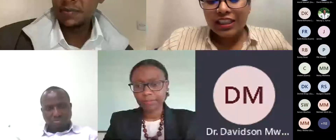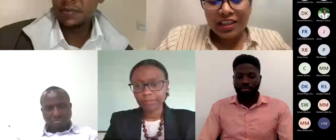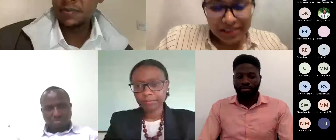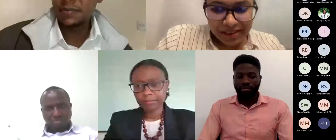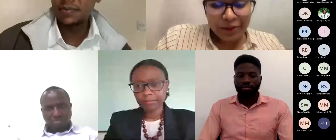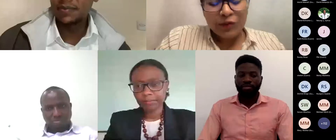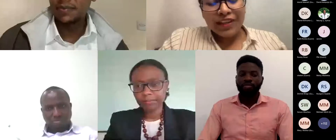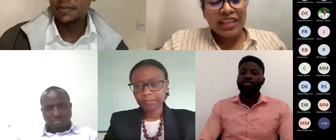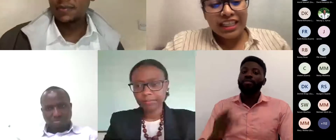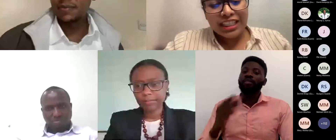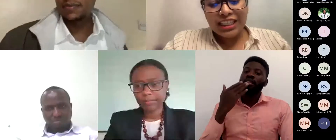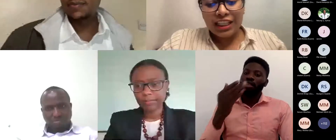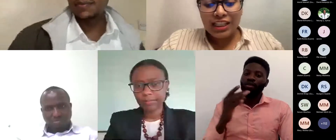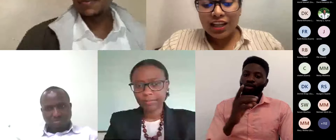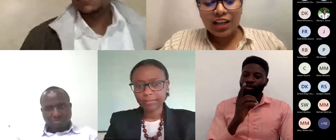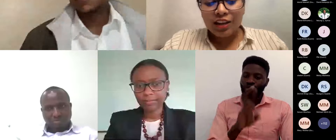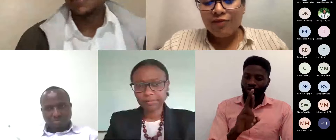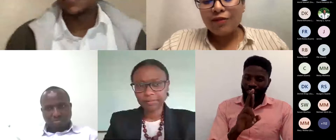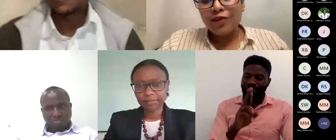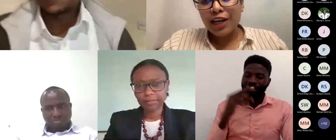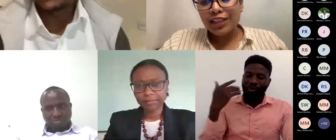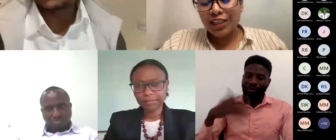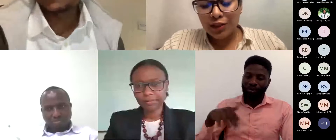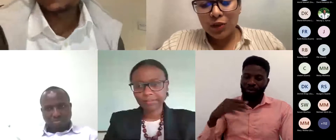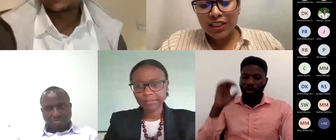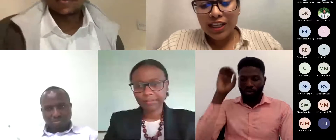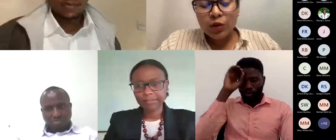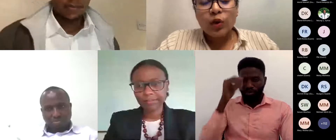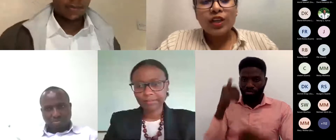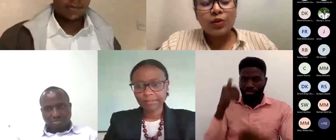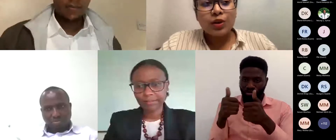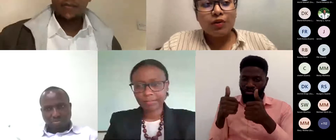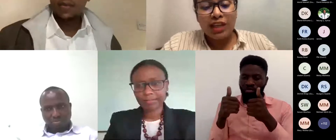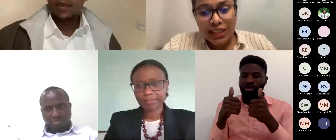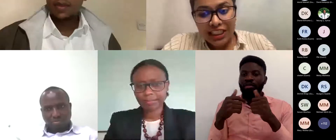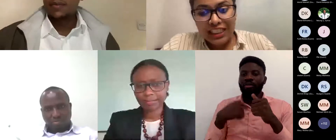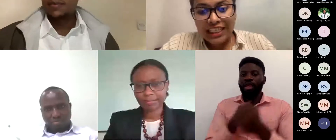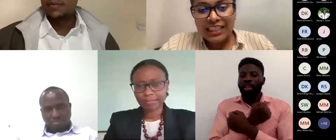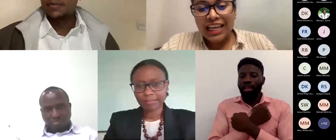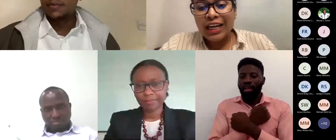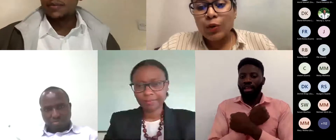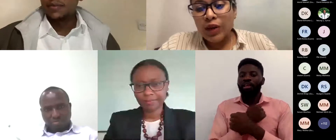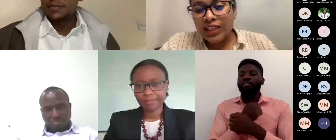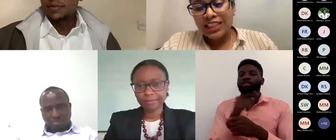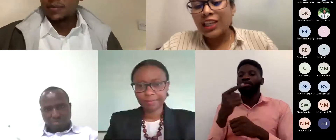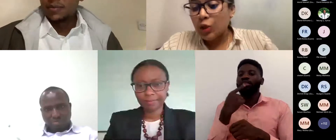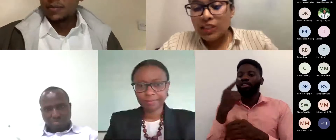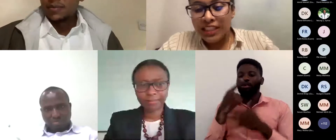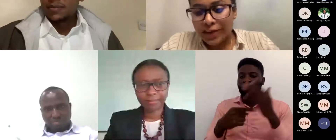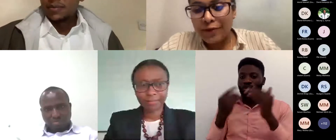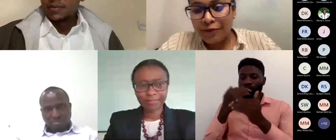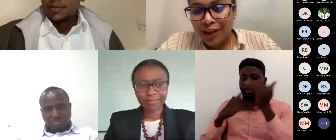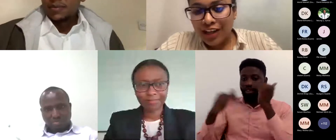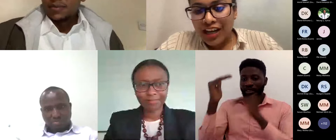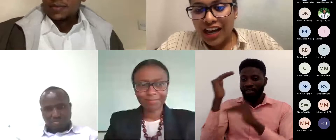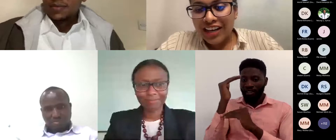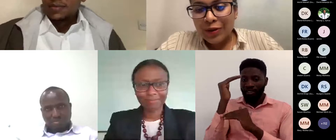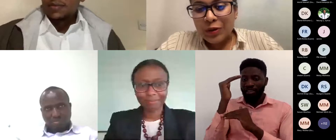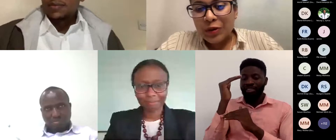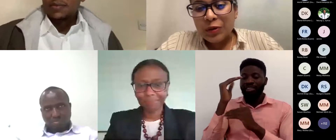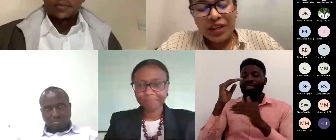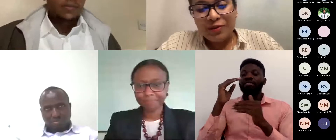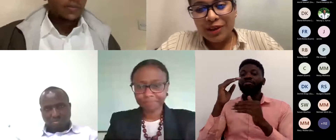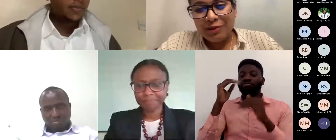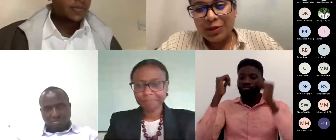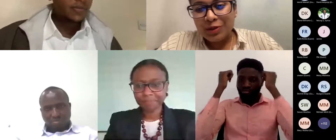Dr. Ari. Those were great insights, and I love the fact that you said going to university is investing in yourself.